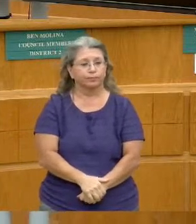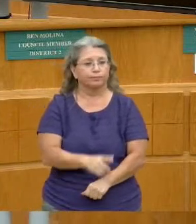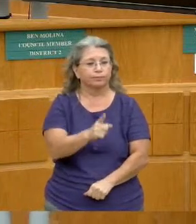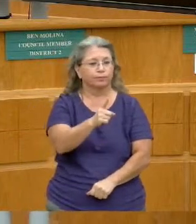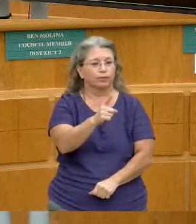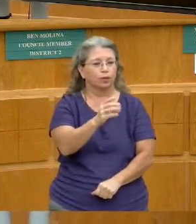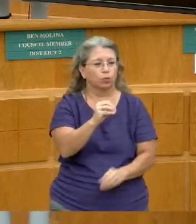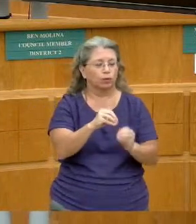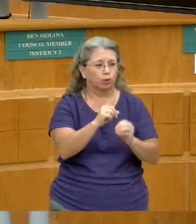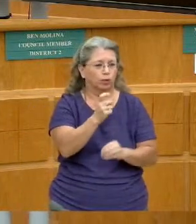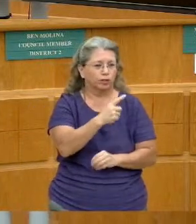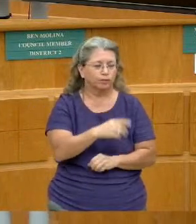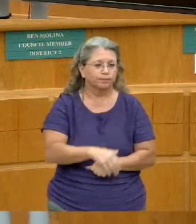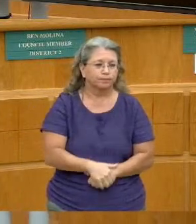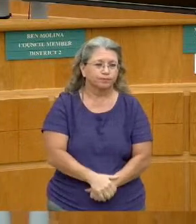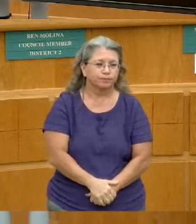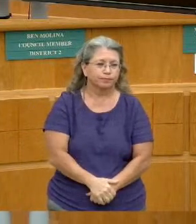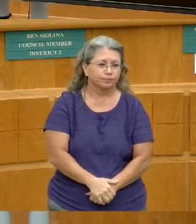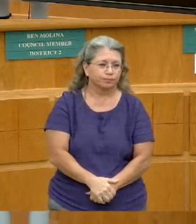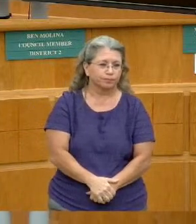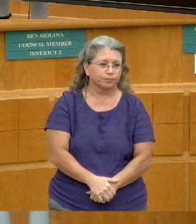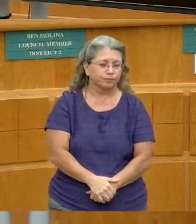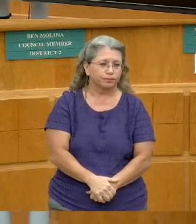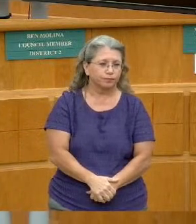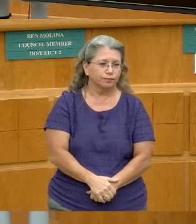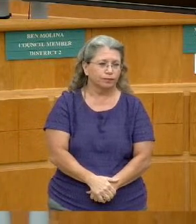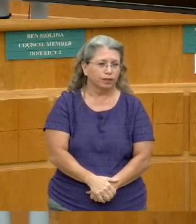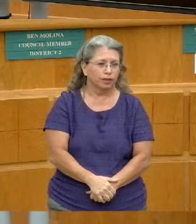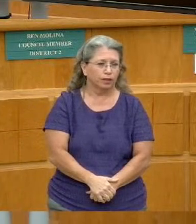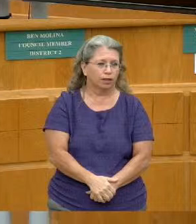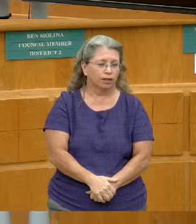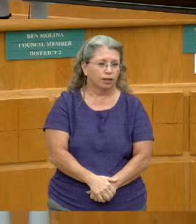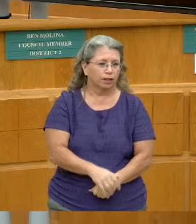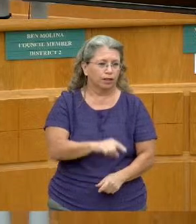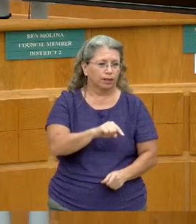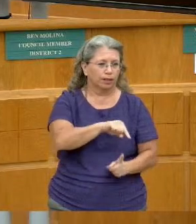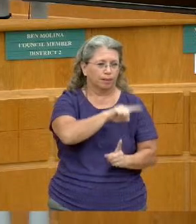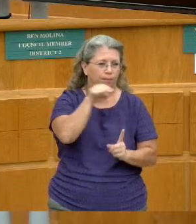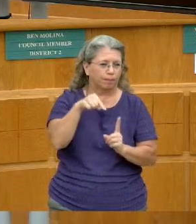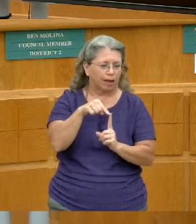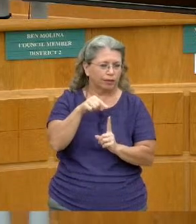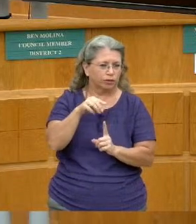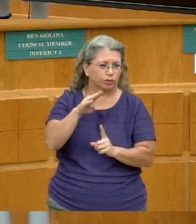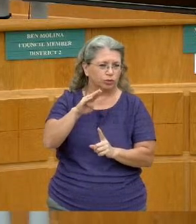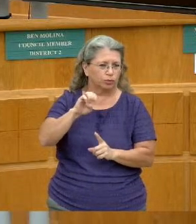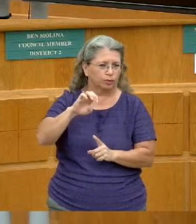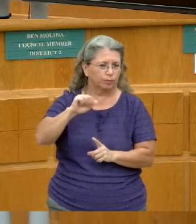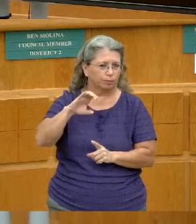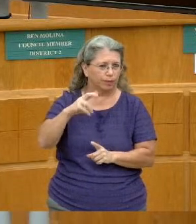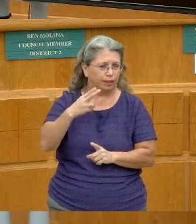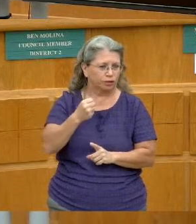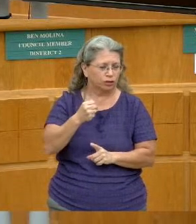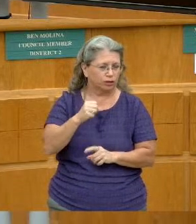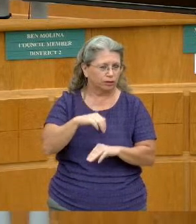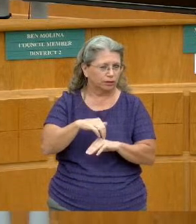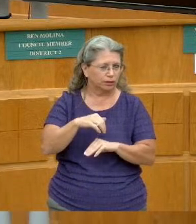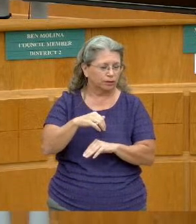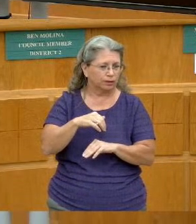One last thing, Judge, on going back to the beaches, at what point do you say, I know you're